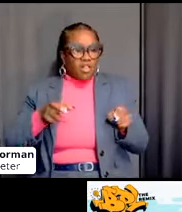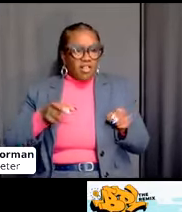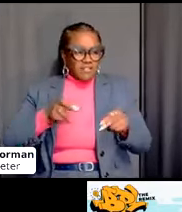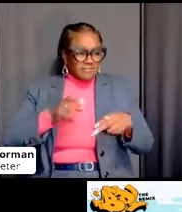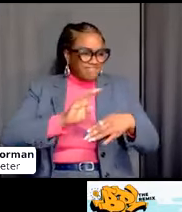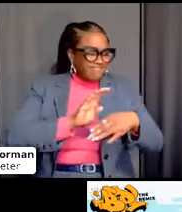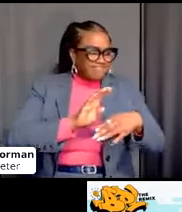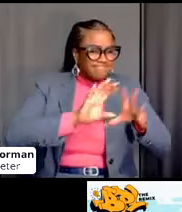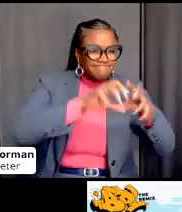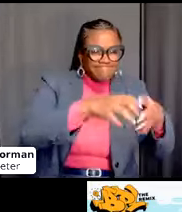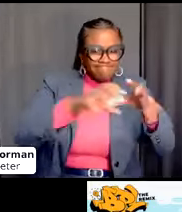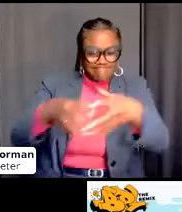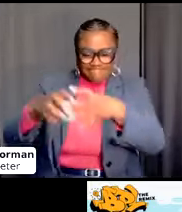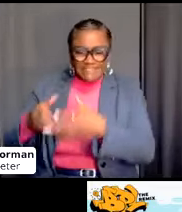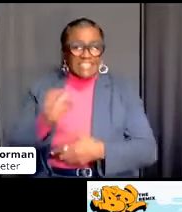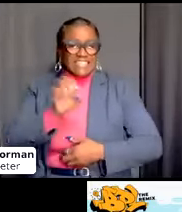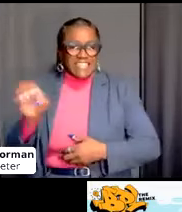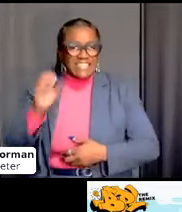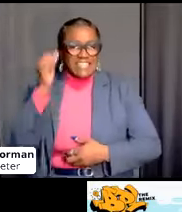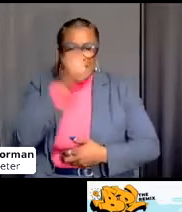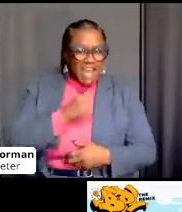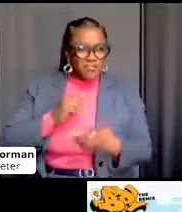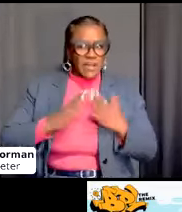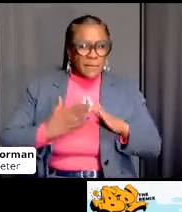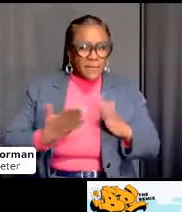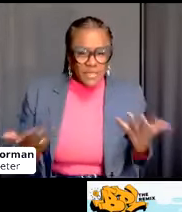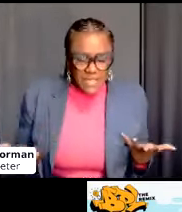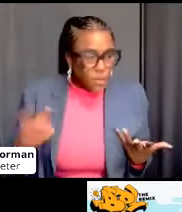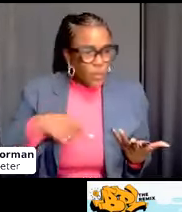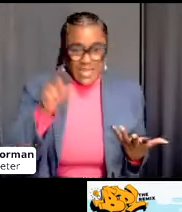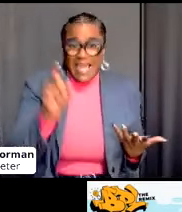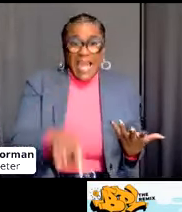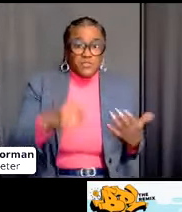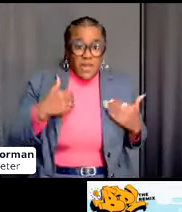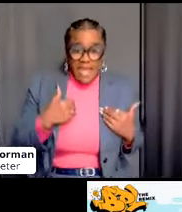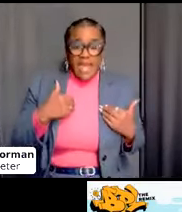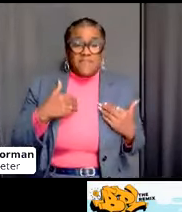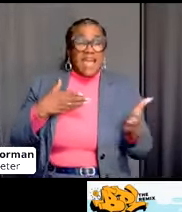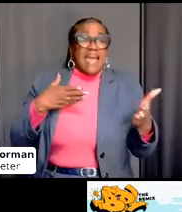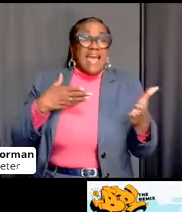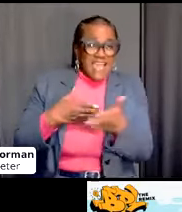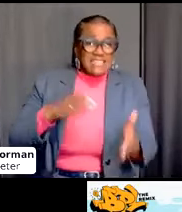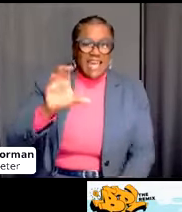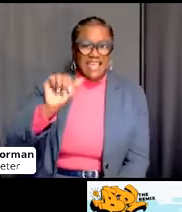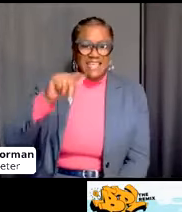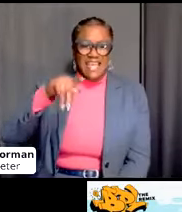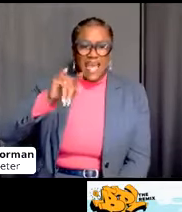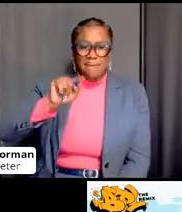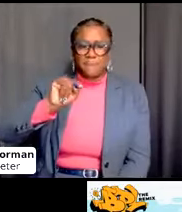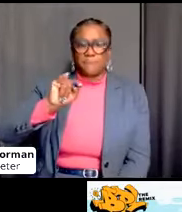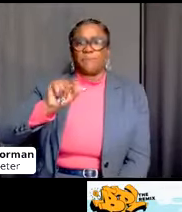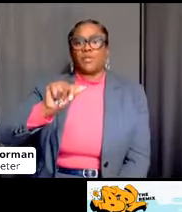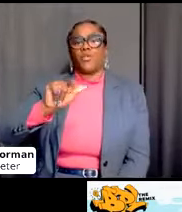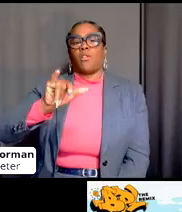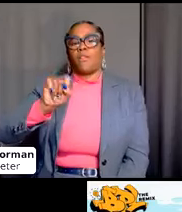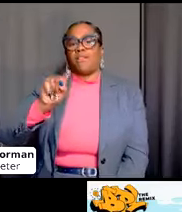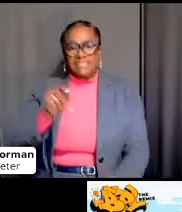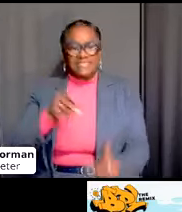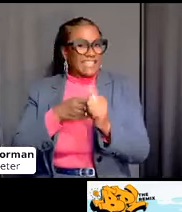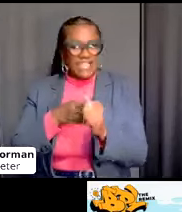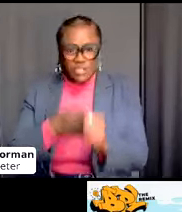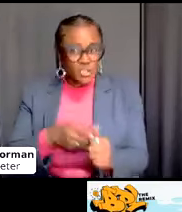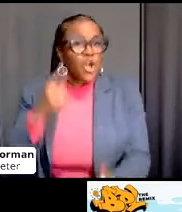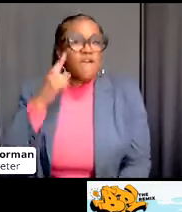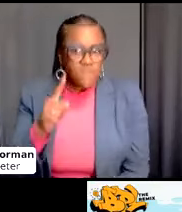East African Community and whatnot we have to have anti-capitalist leaders up in there that are for a